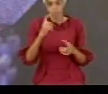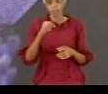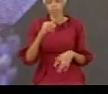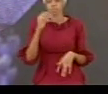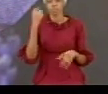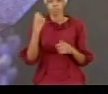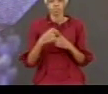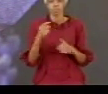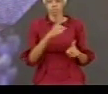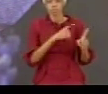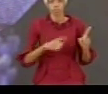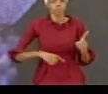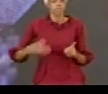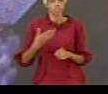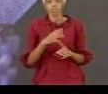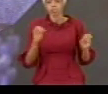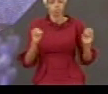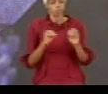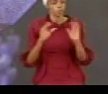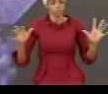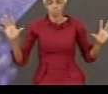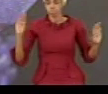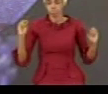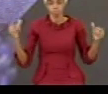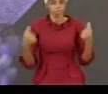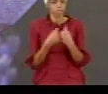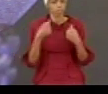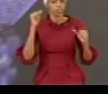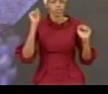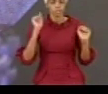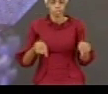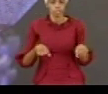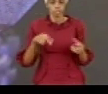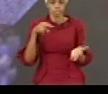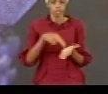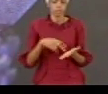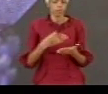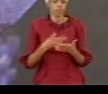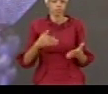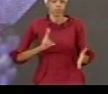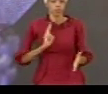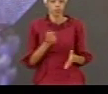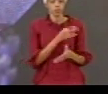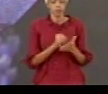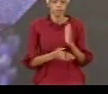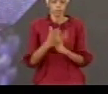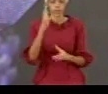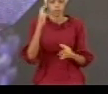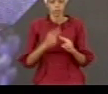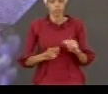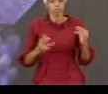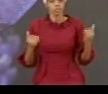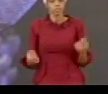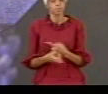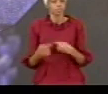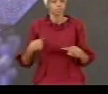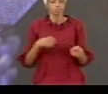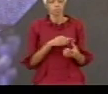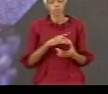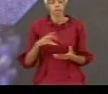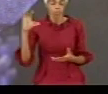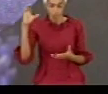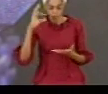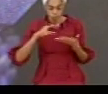us all the days of our lives in Jesus' name. Today, we shall consider